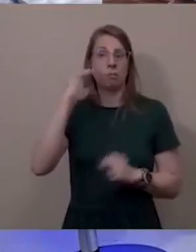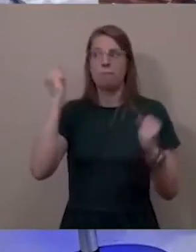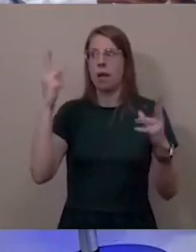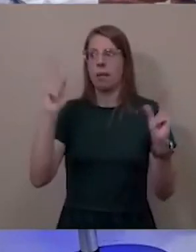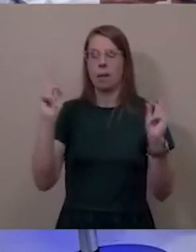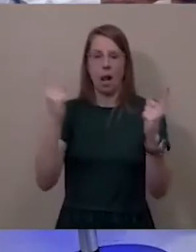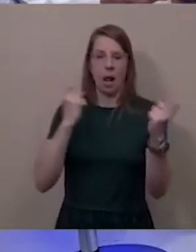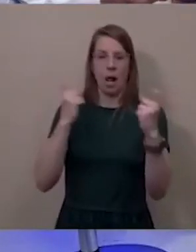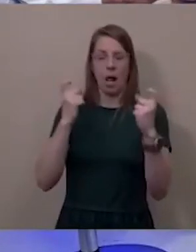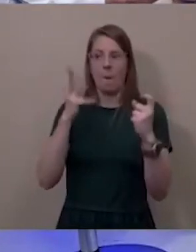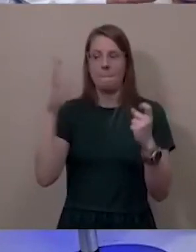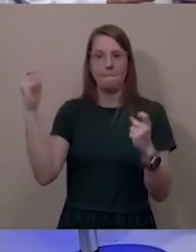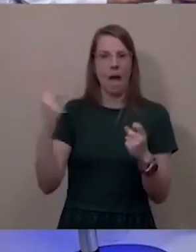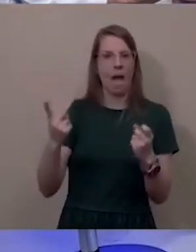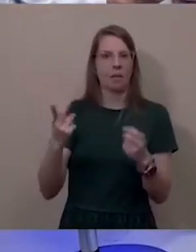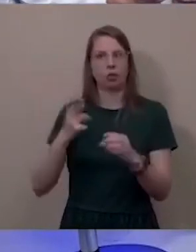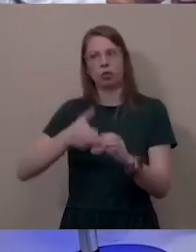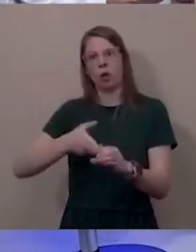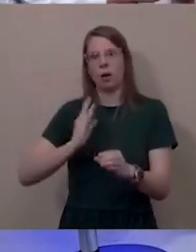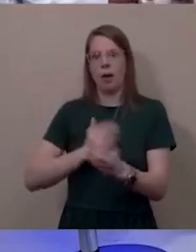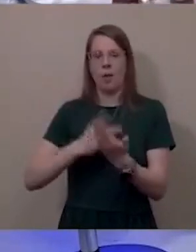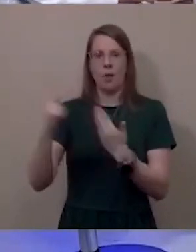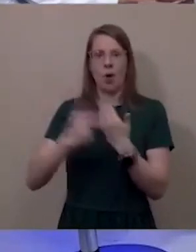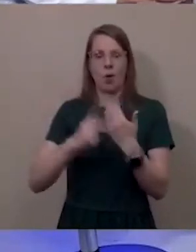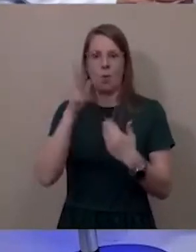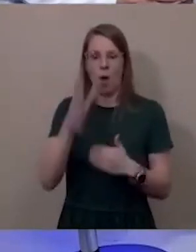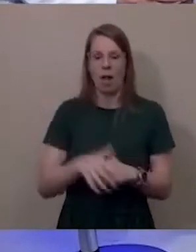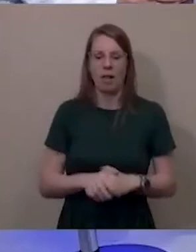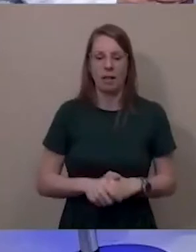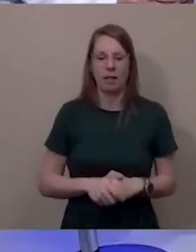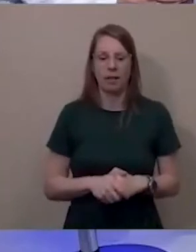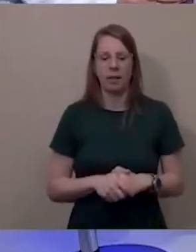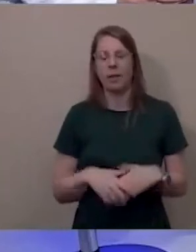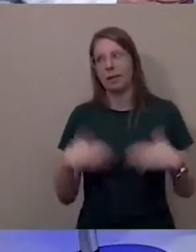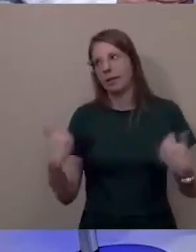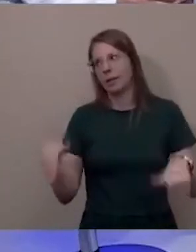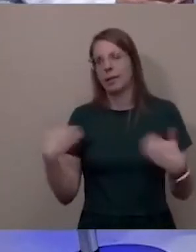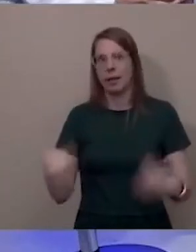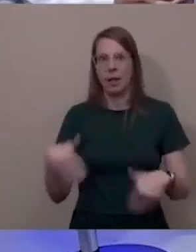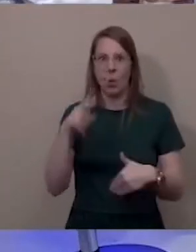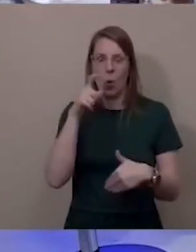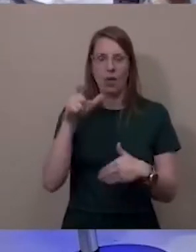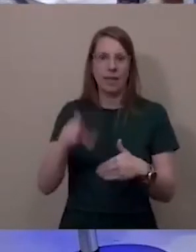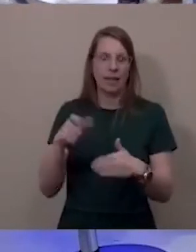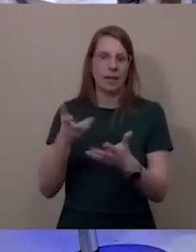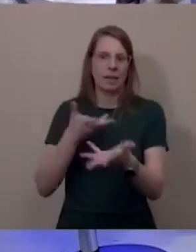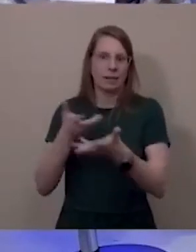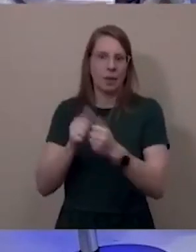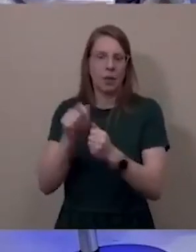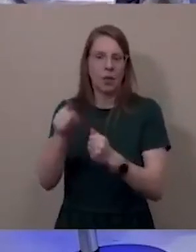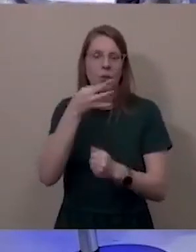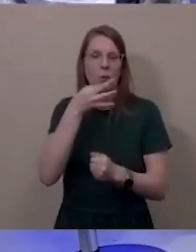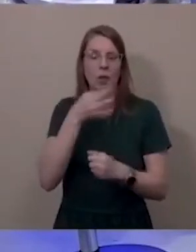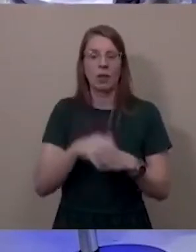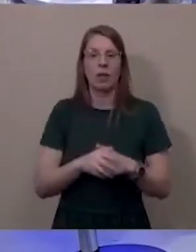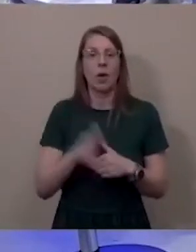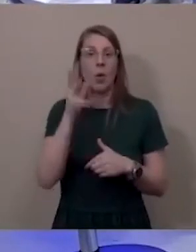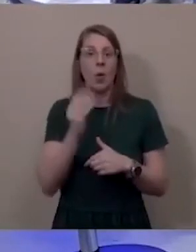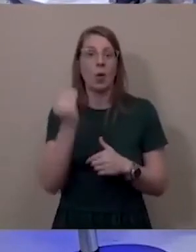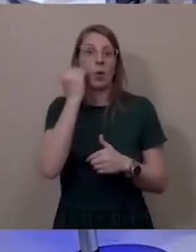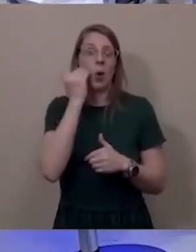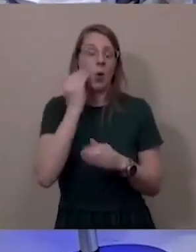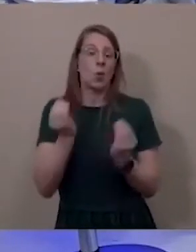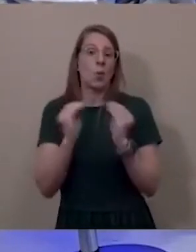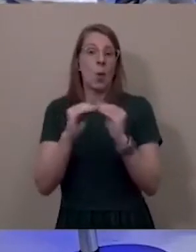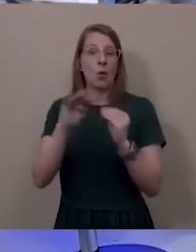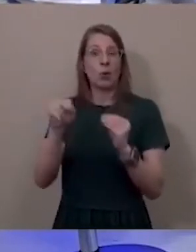So Yeah. we're going to have you back on our program because Update you us on are June the, 7th. oh my gosh, we're going to need to talk to you soon. Hey, we will know more about June